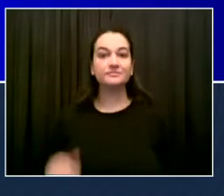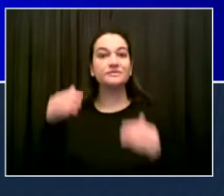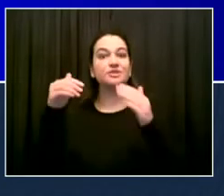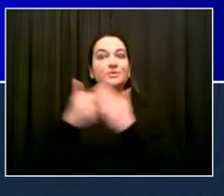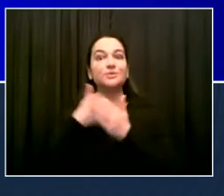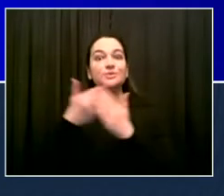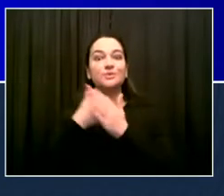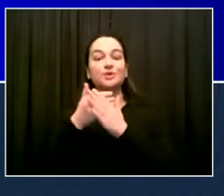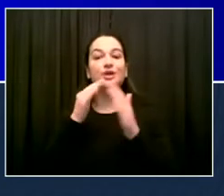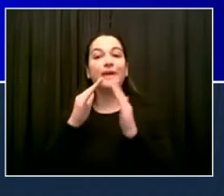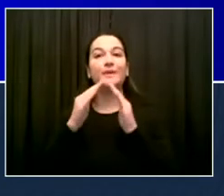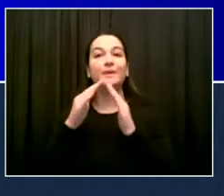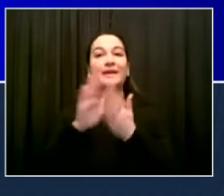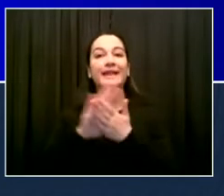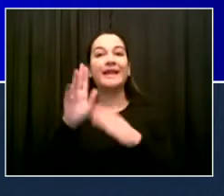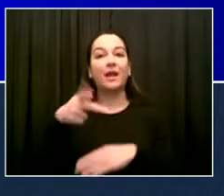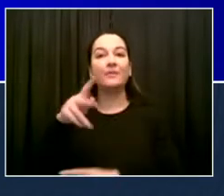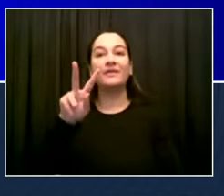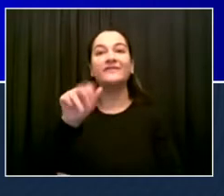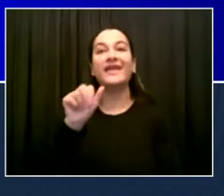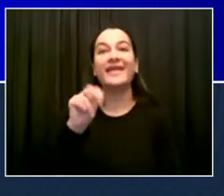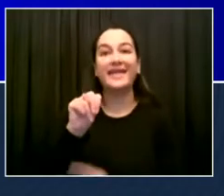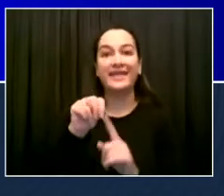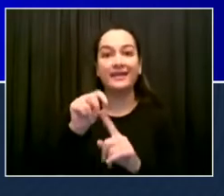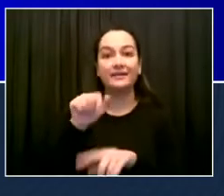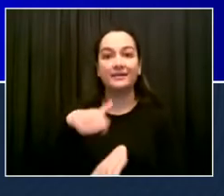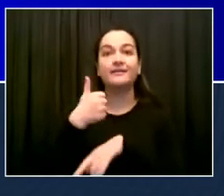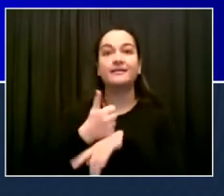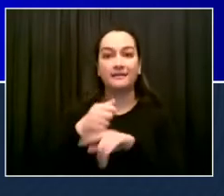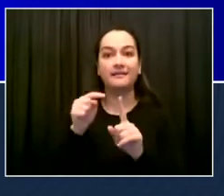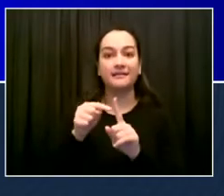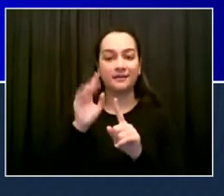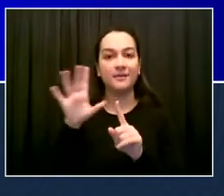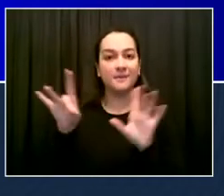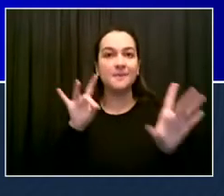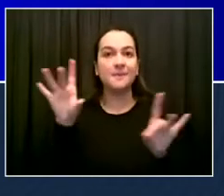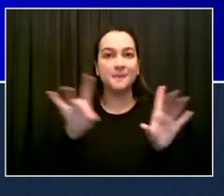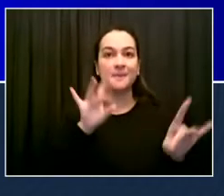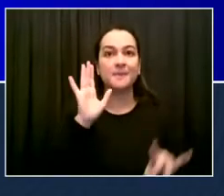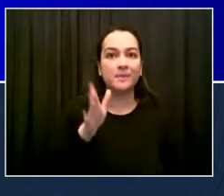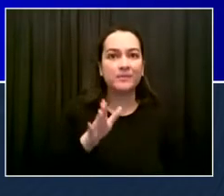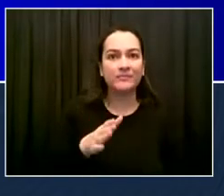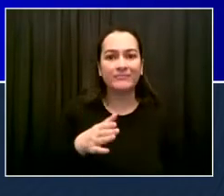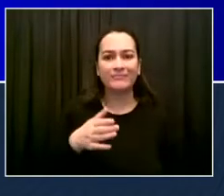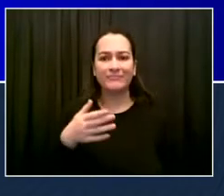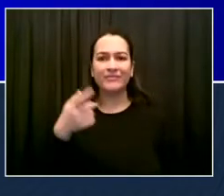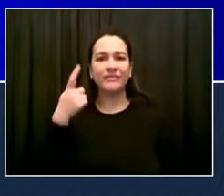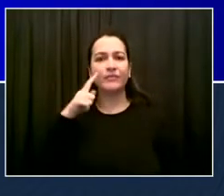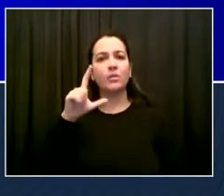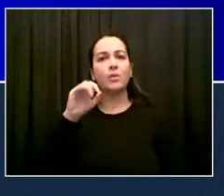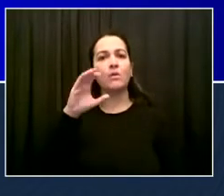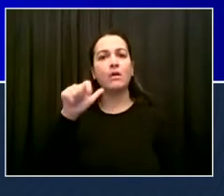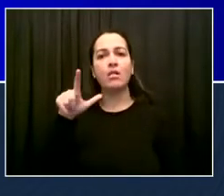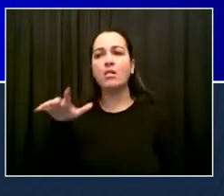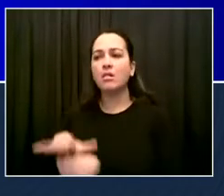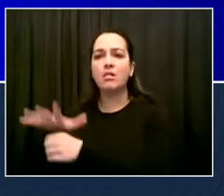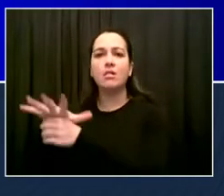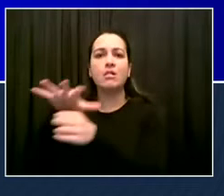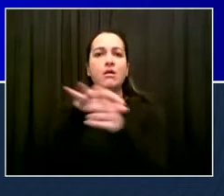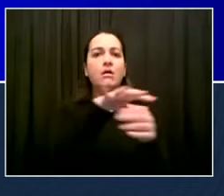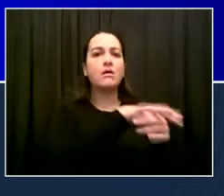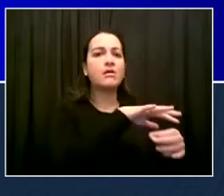cleanup van, getting resources to New Yorkers who want to do community cleanup efforts. Here to tell you about these